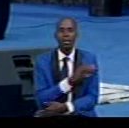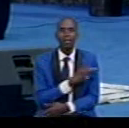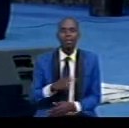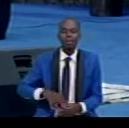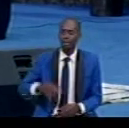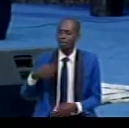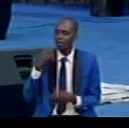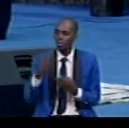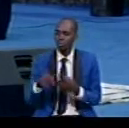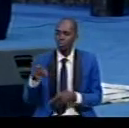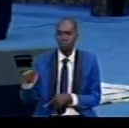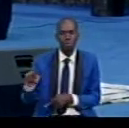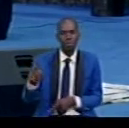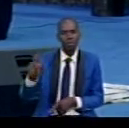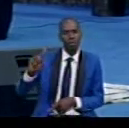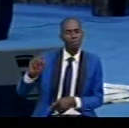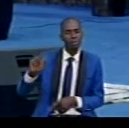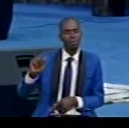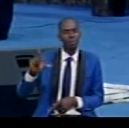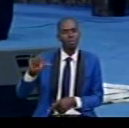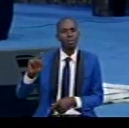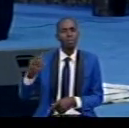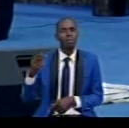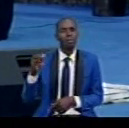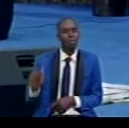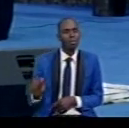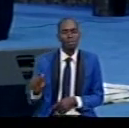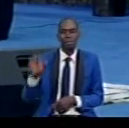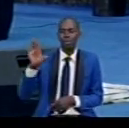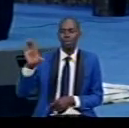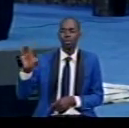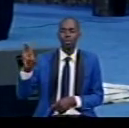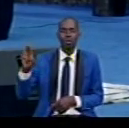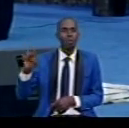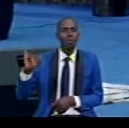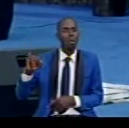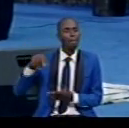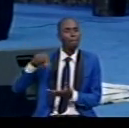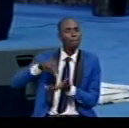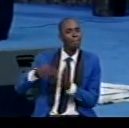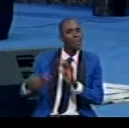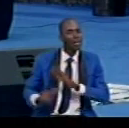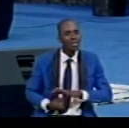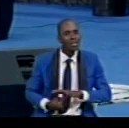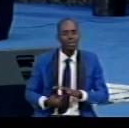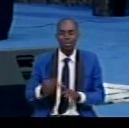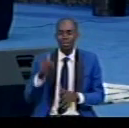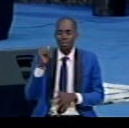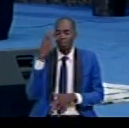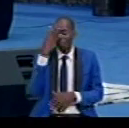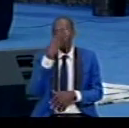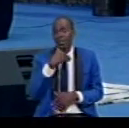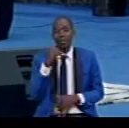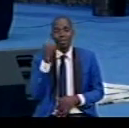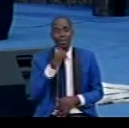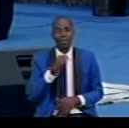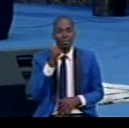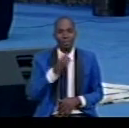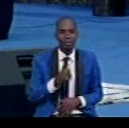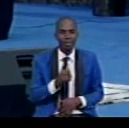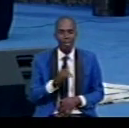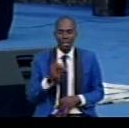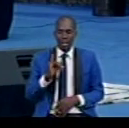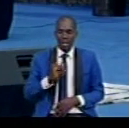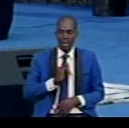Talita Kumai, which is being interpreted, damsel, I say